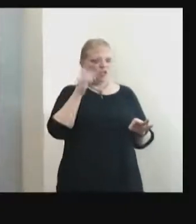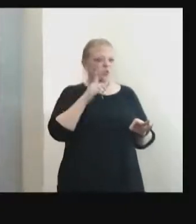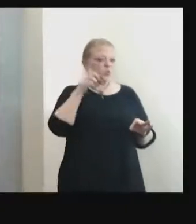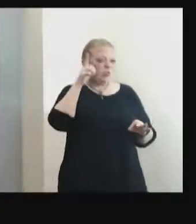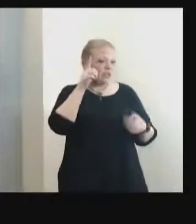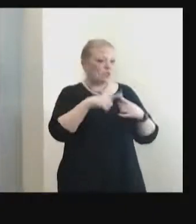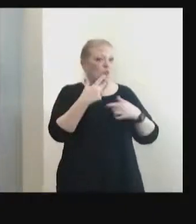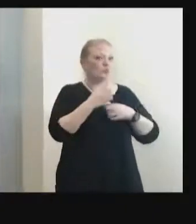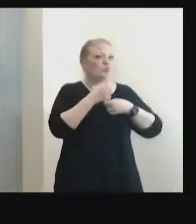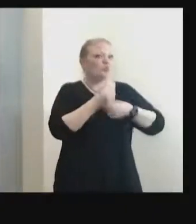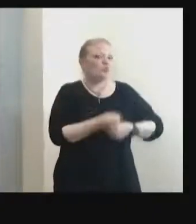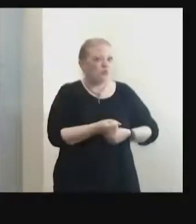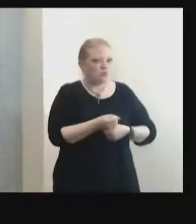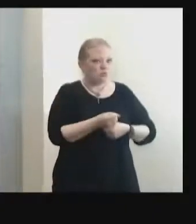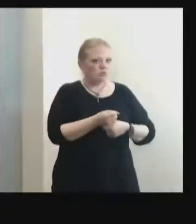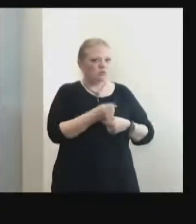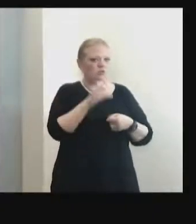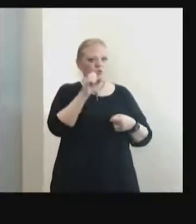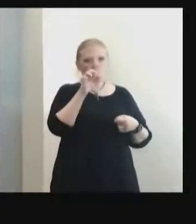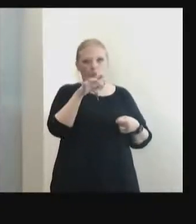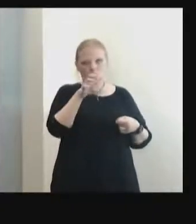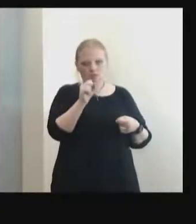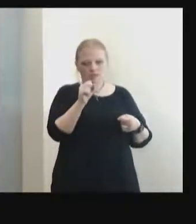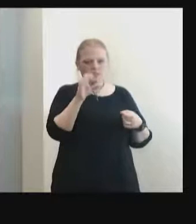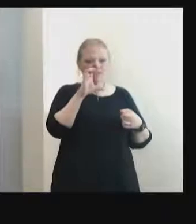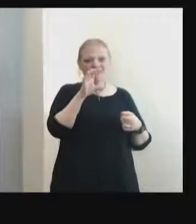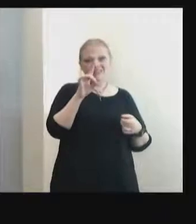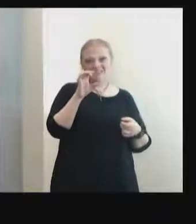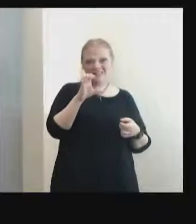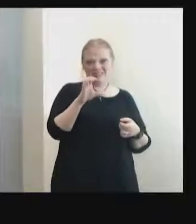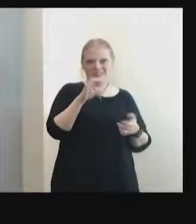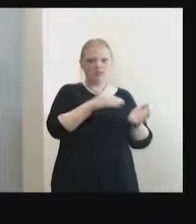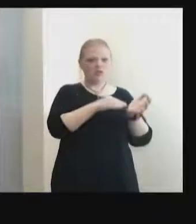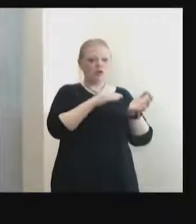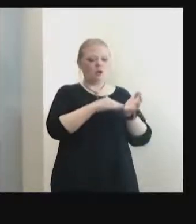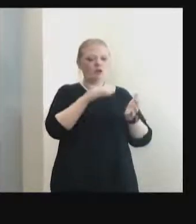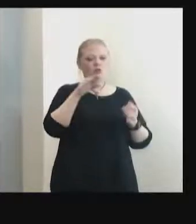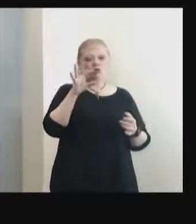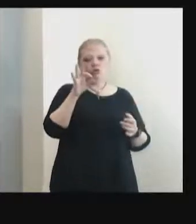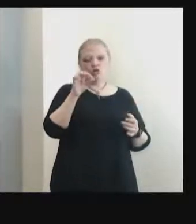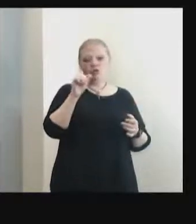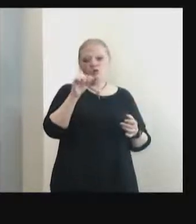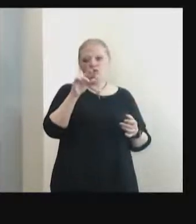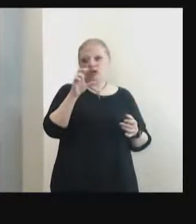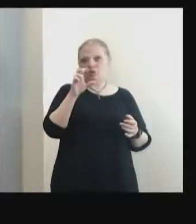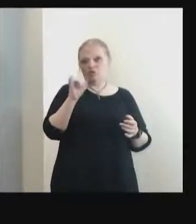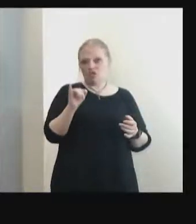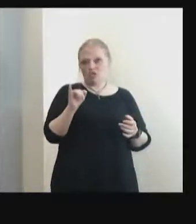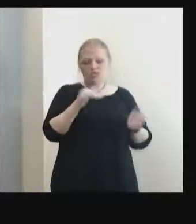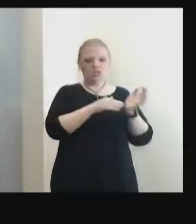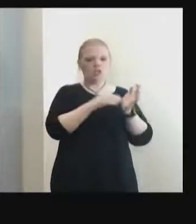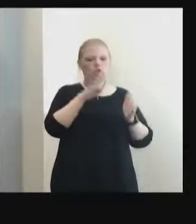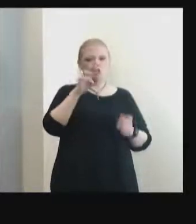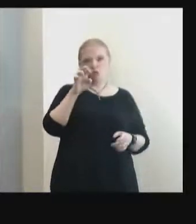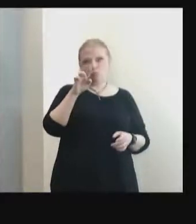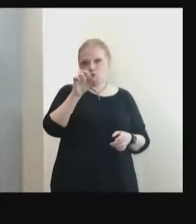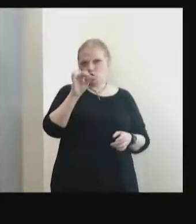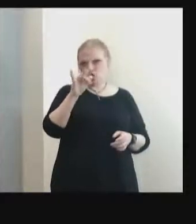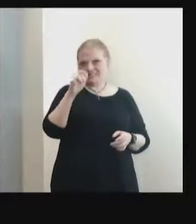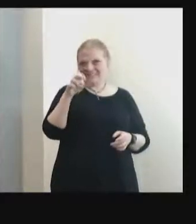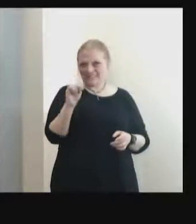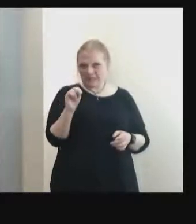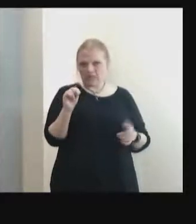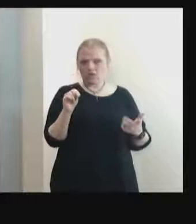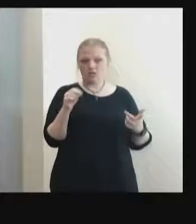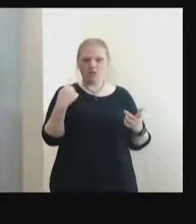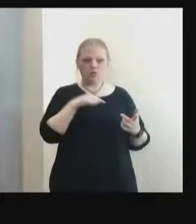trusted sources, CDC, Dr. Fauci, Dr. Burstein, We had a